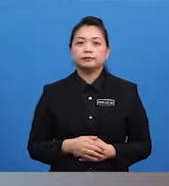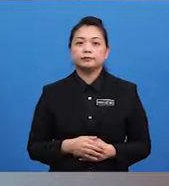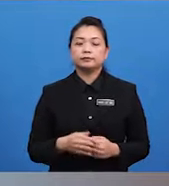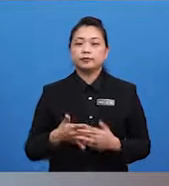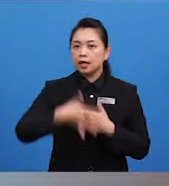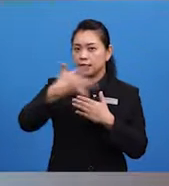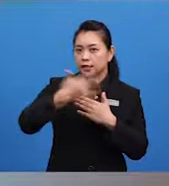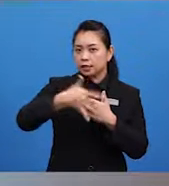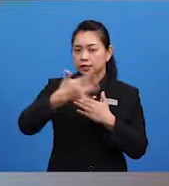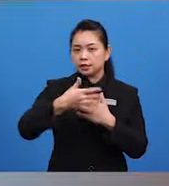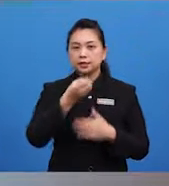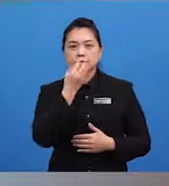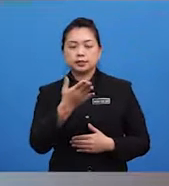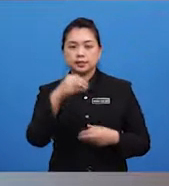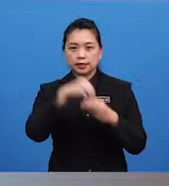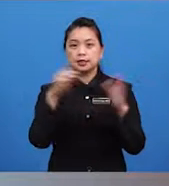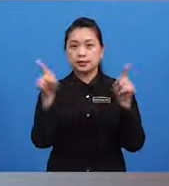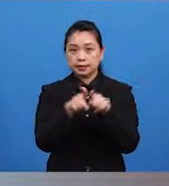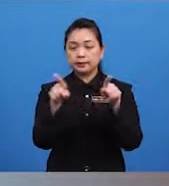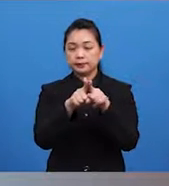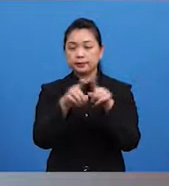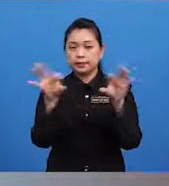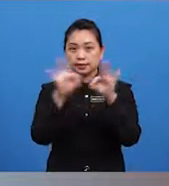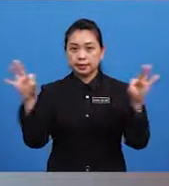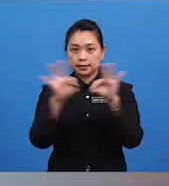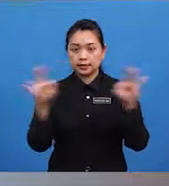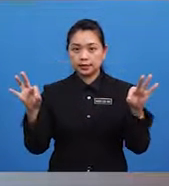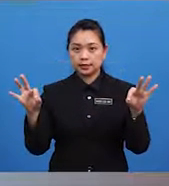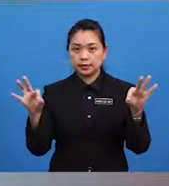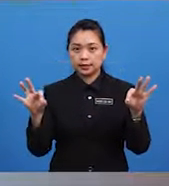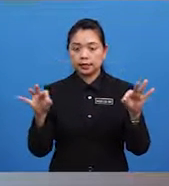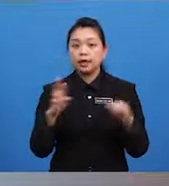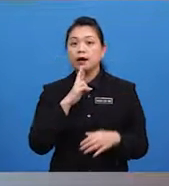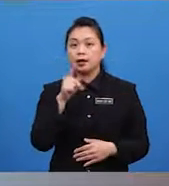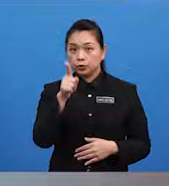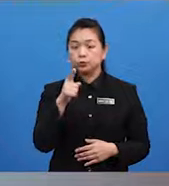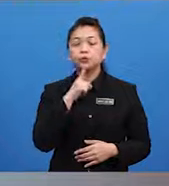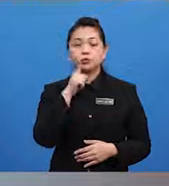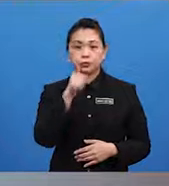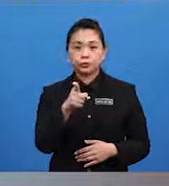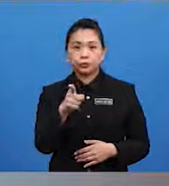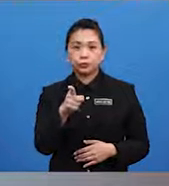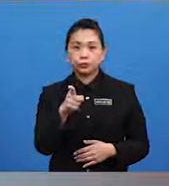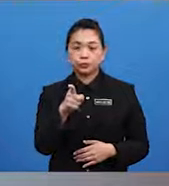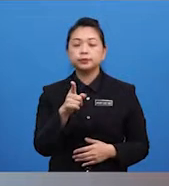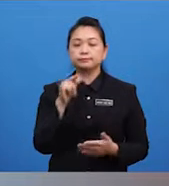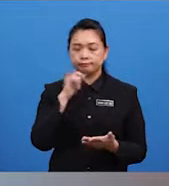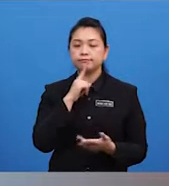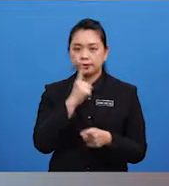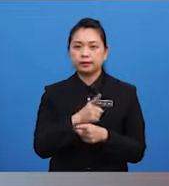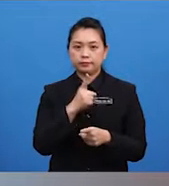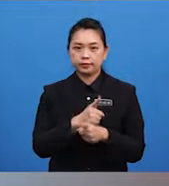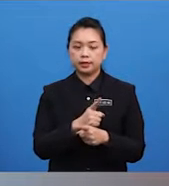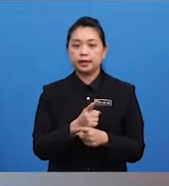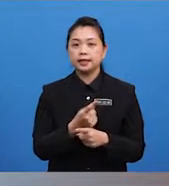stated in the same sentence. What is it? Are you sure? That is correct.